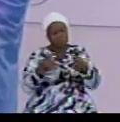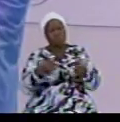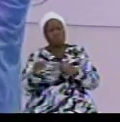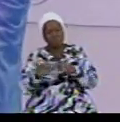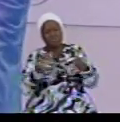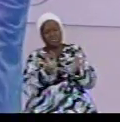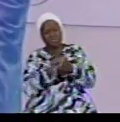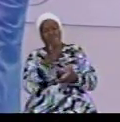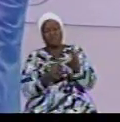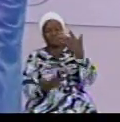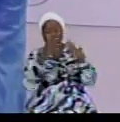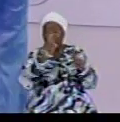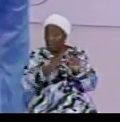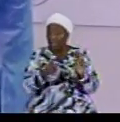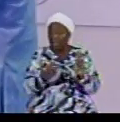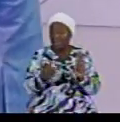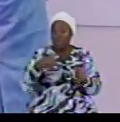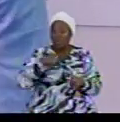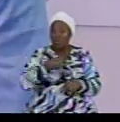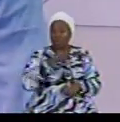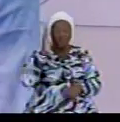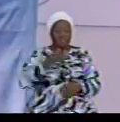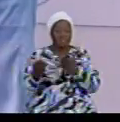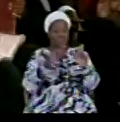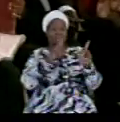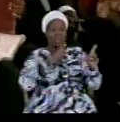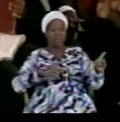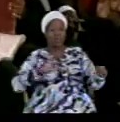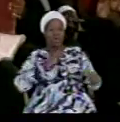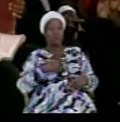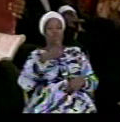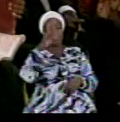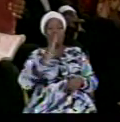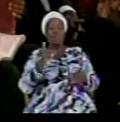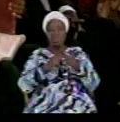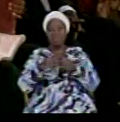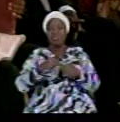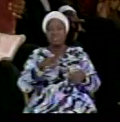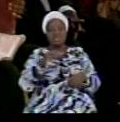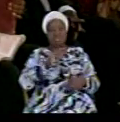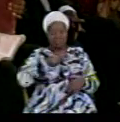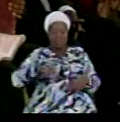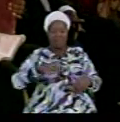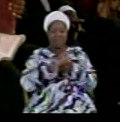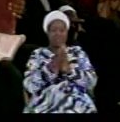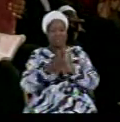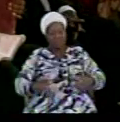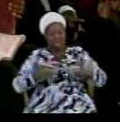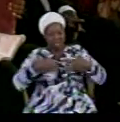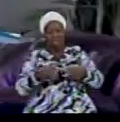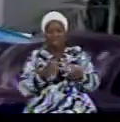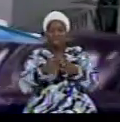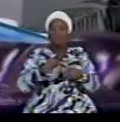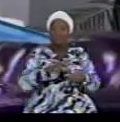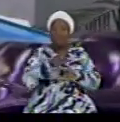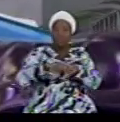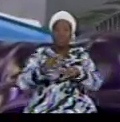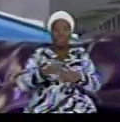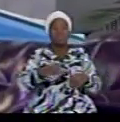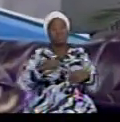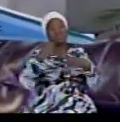fire, but we will serve the Lord our God. And so Nebuchadnezzar became angry. Normally,